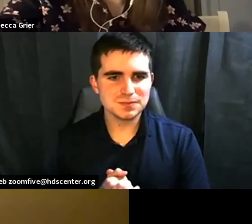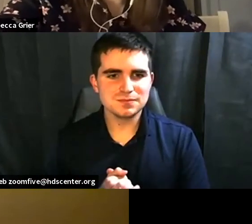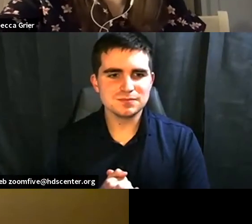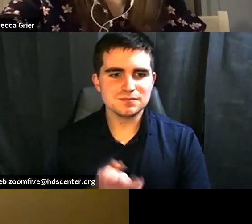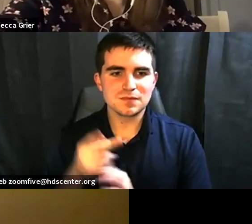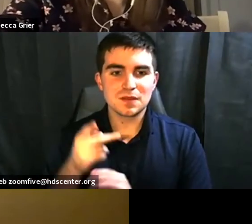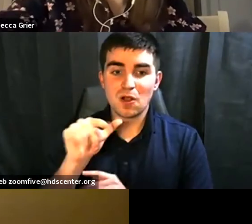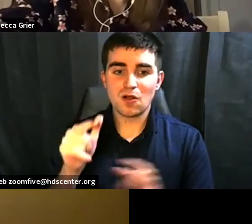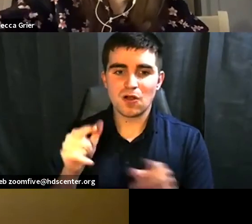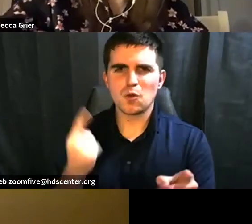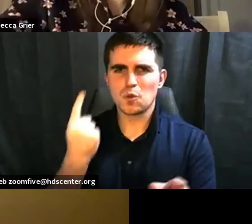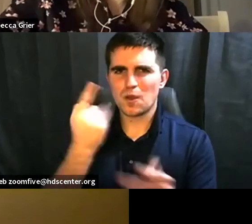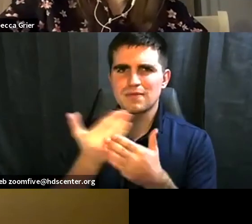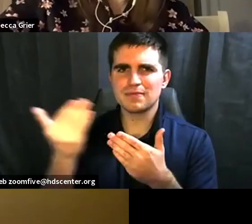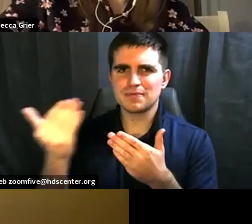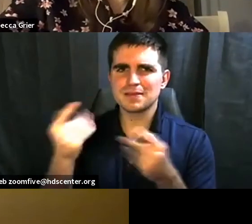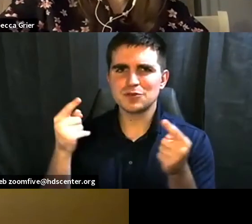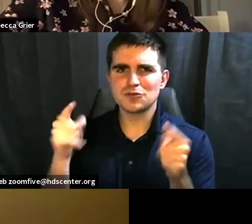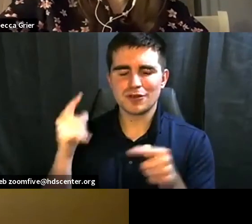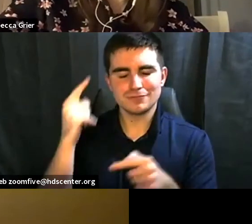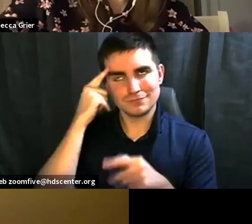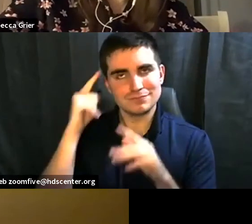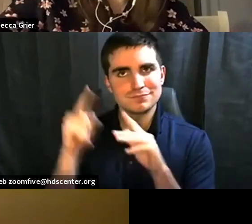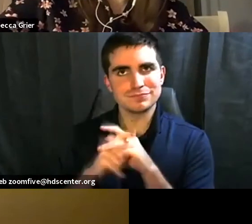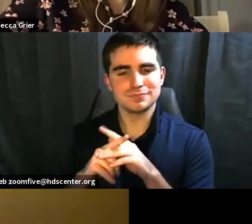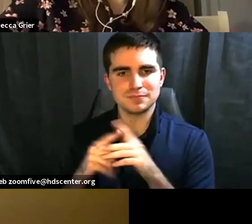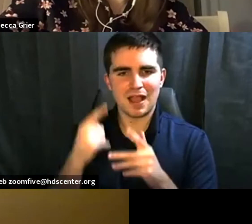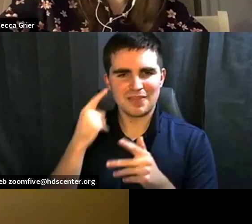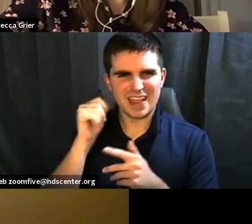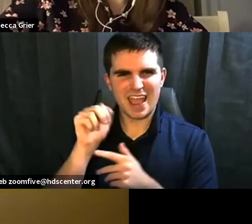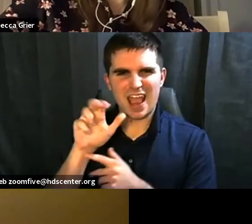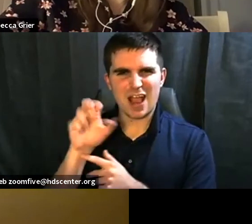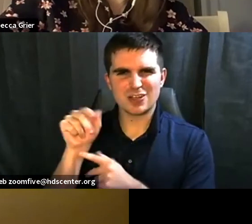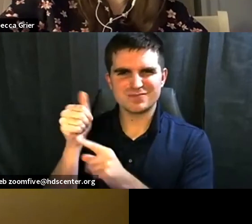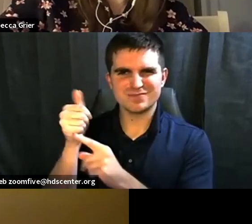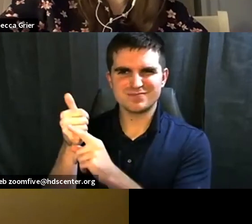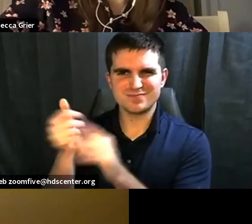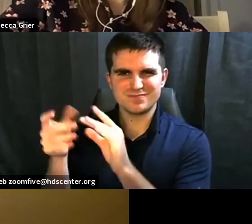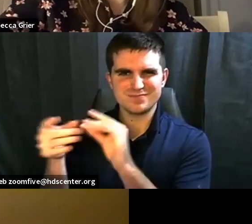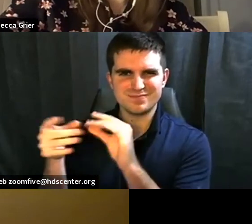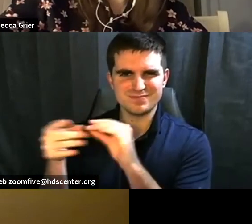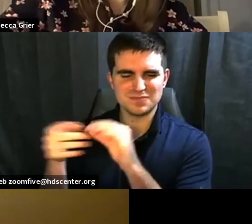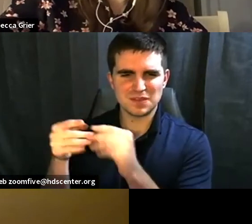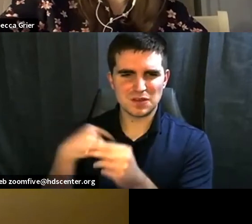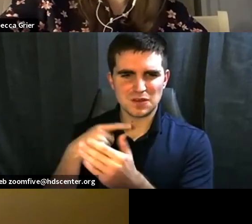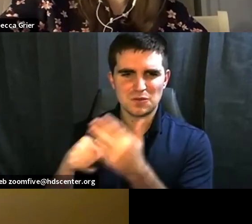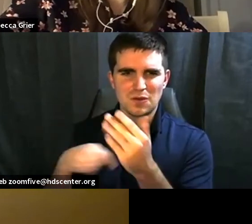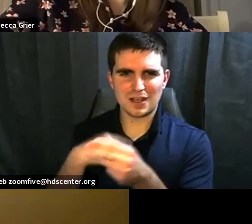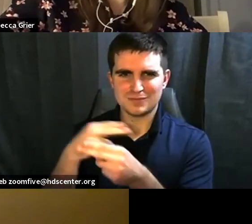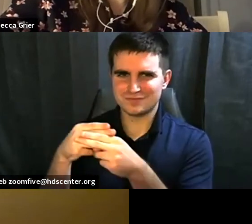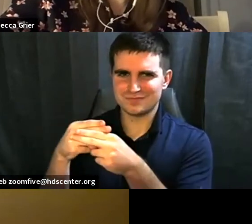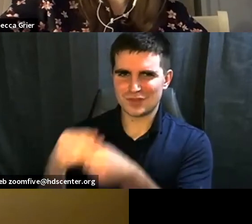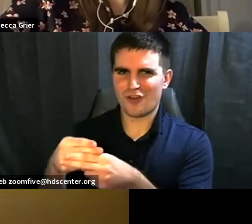One of the things that occurred to me when I think Aaron was talking about what I call the island bus